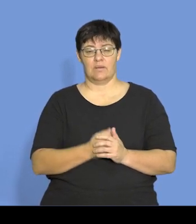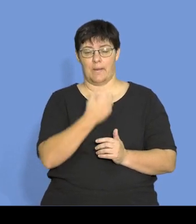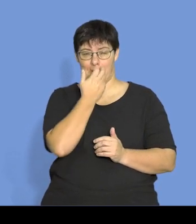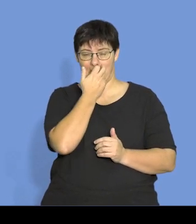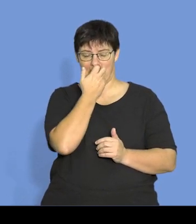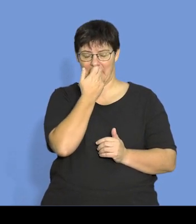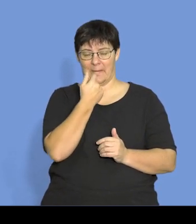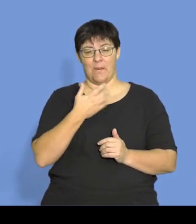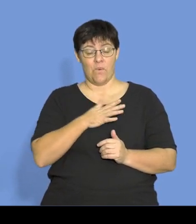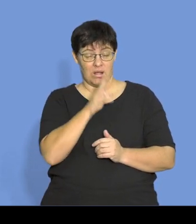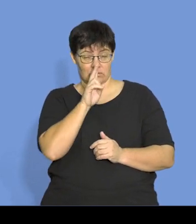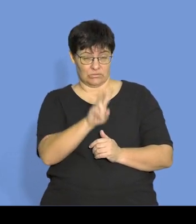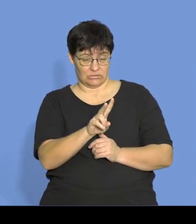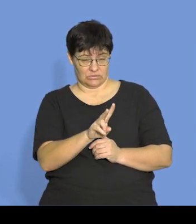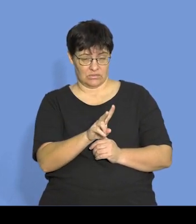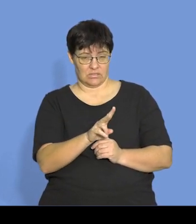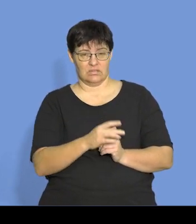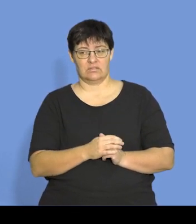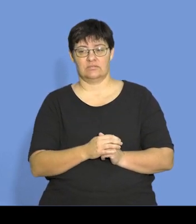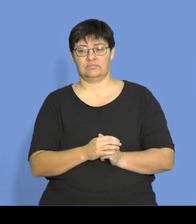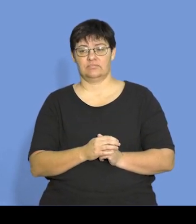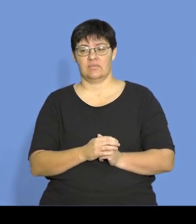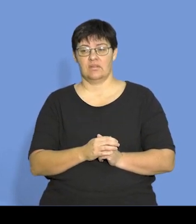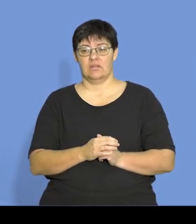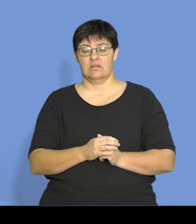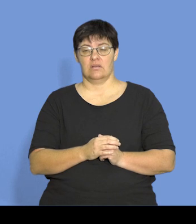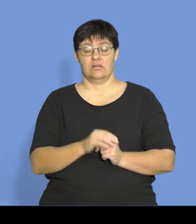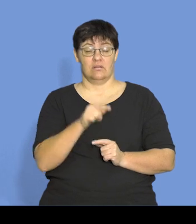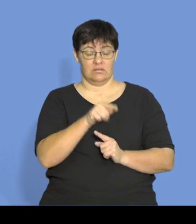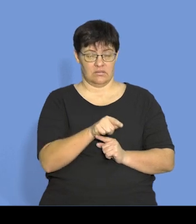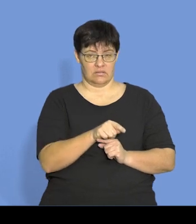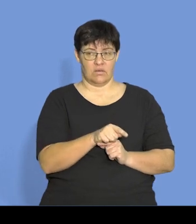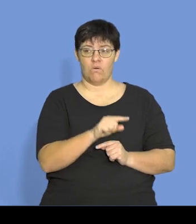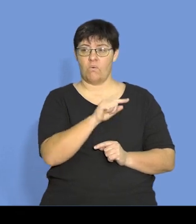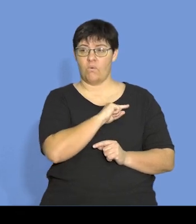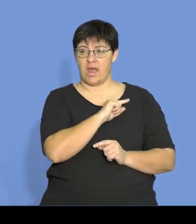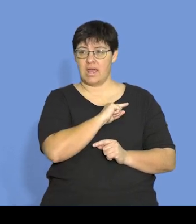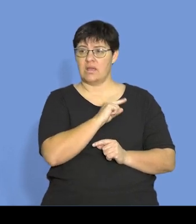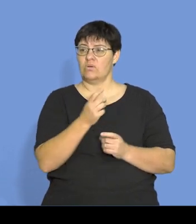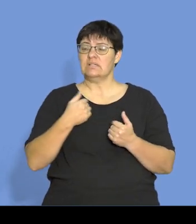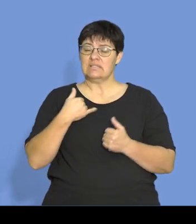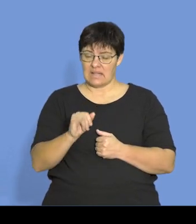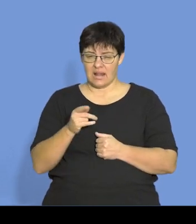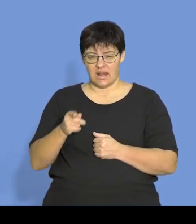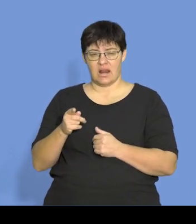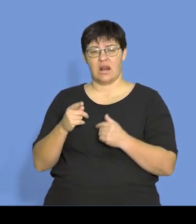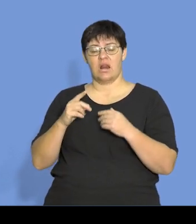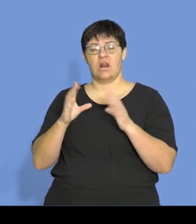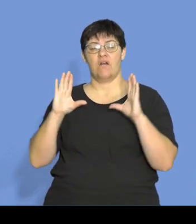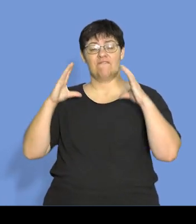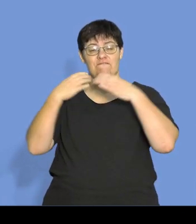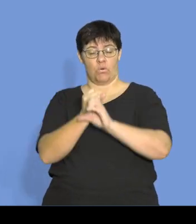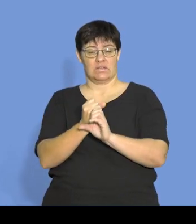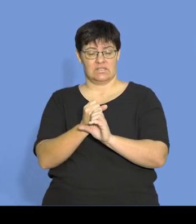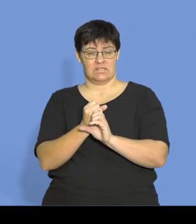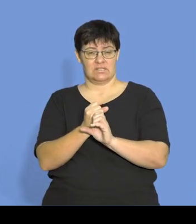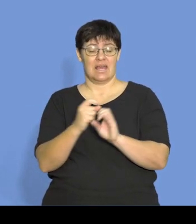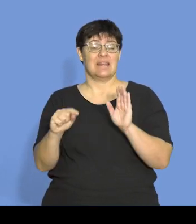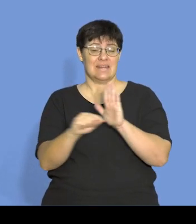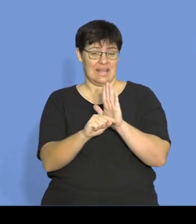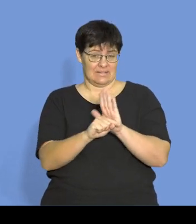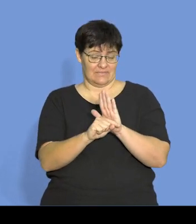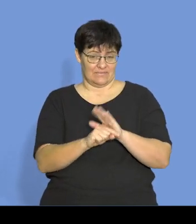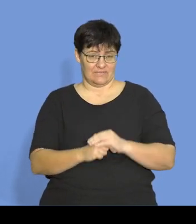in terms of a graph, if I want to look at this, it will then be, because we are still focusing on it as